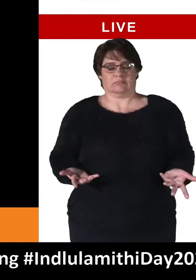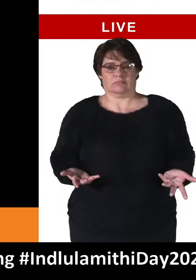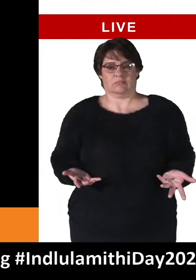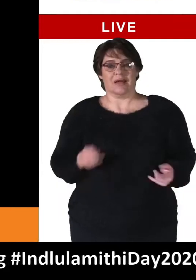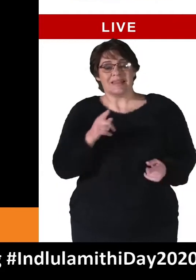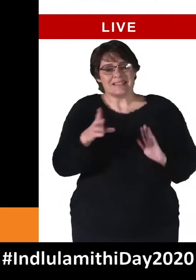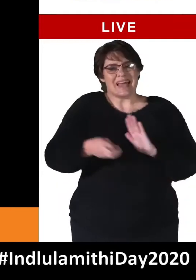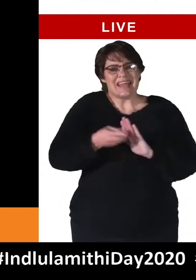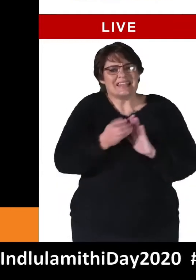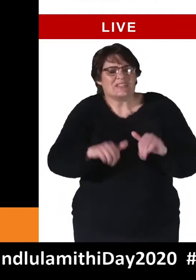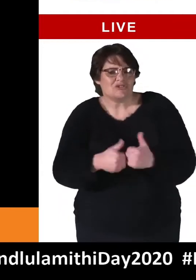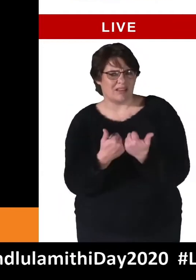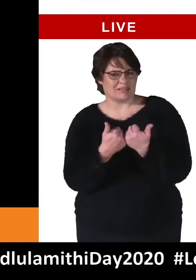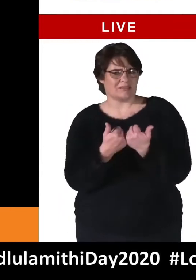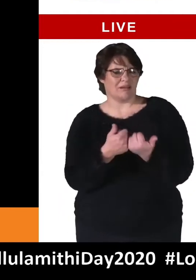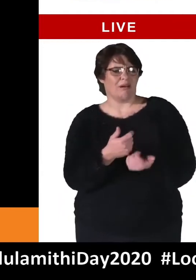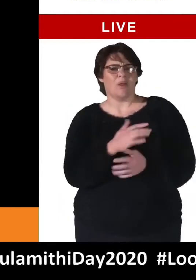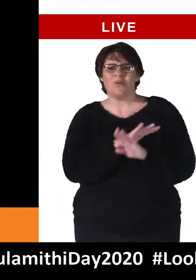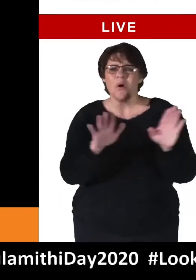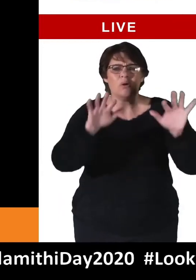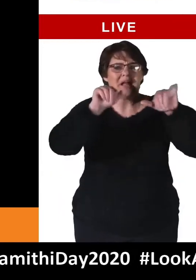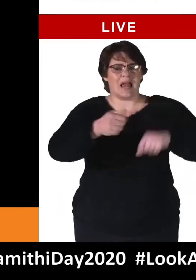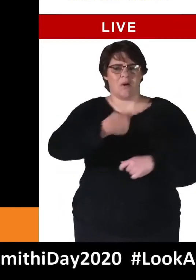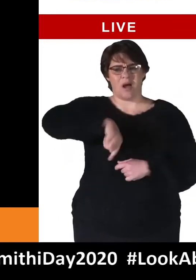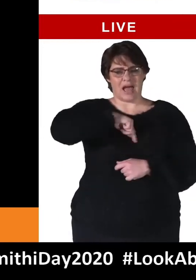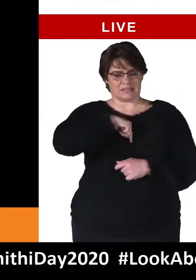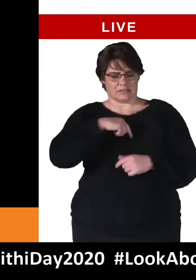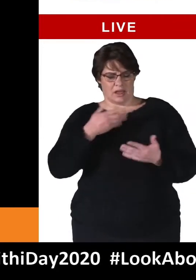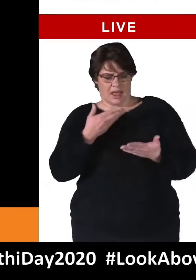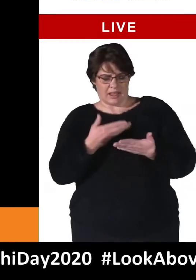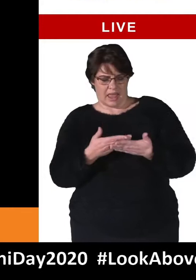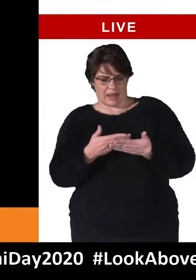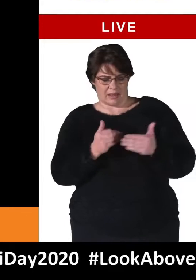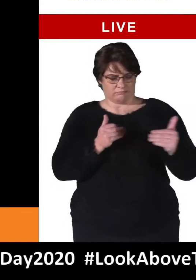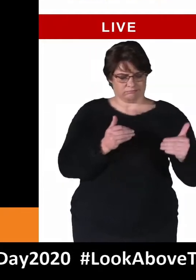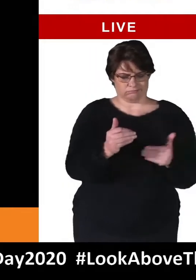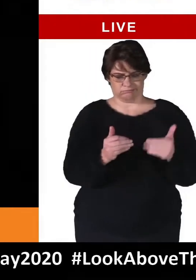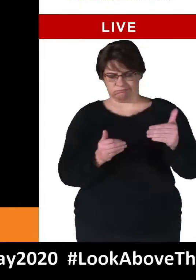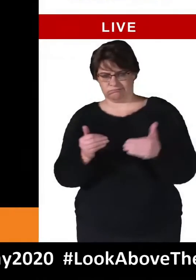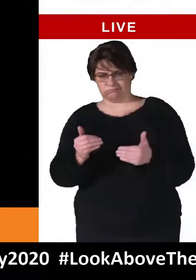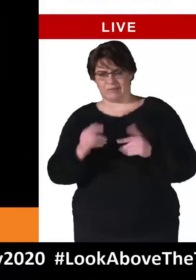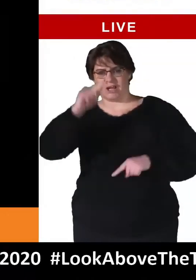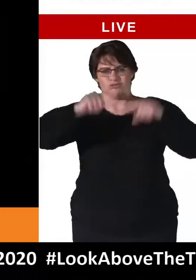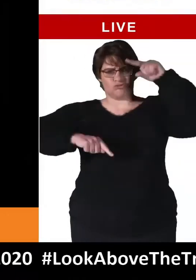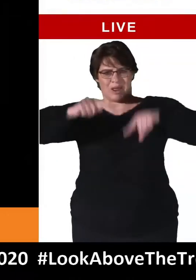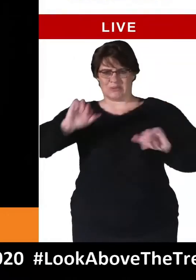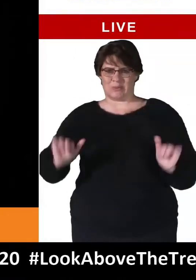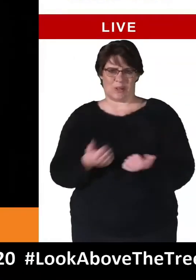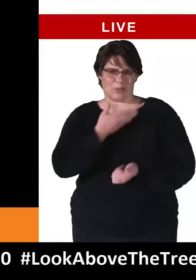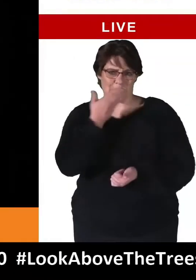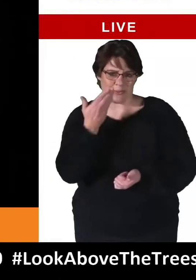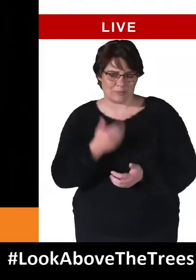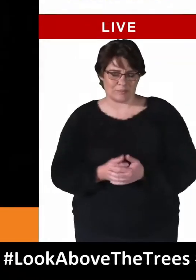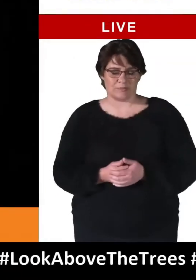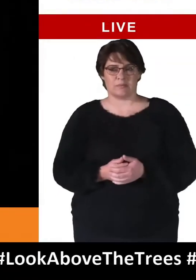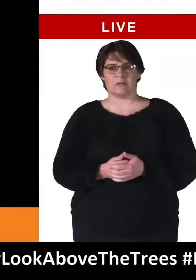challenge is really not allowing us to manage these trends very well.